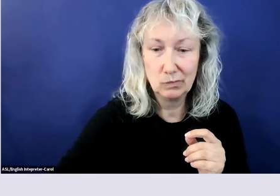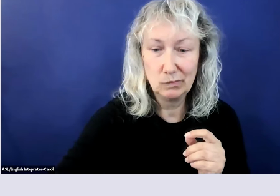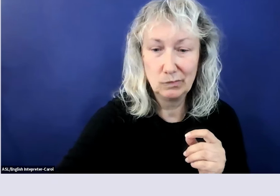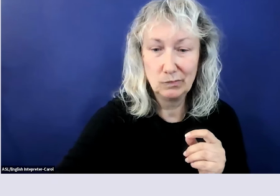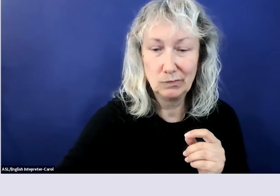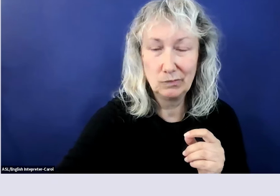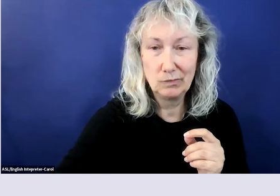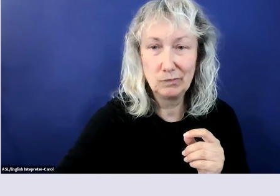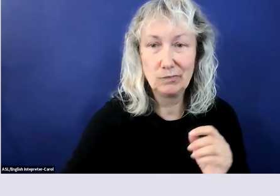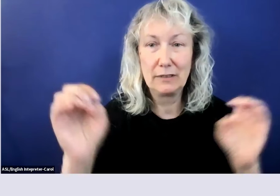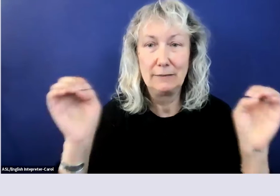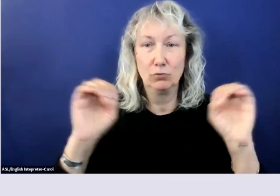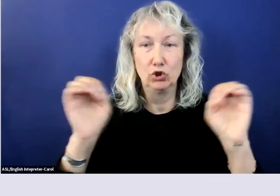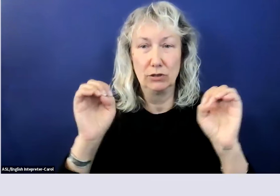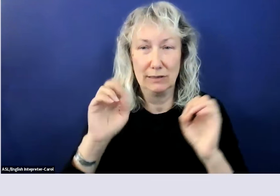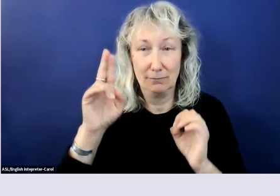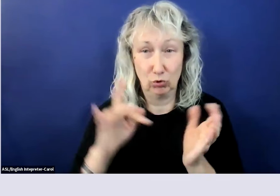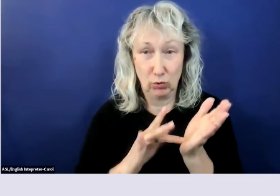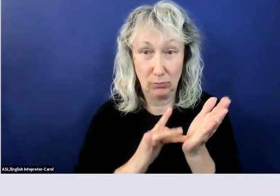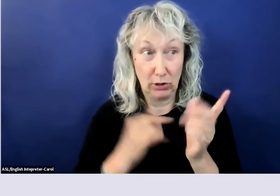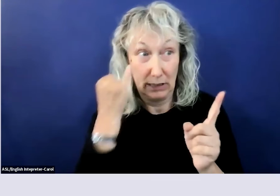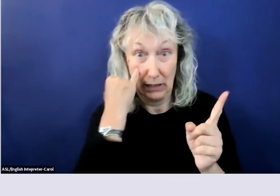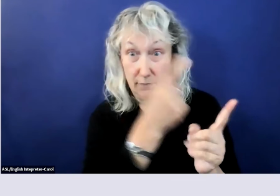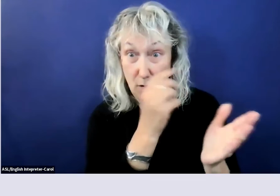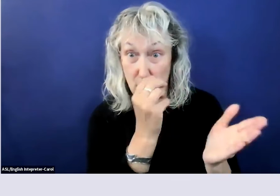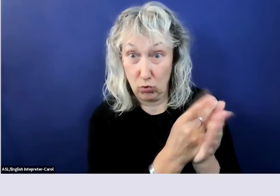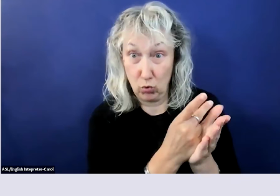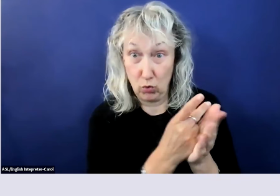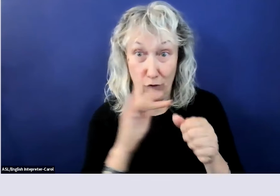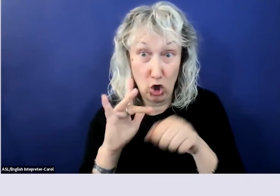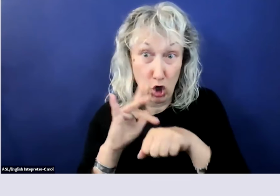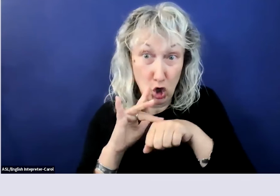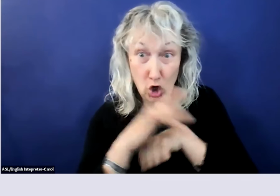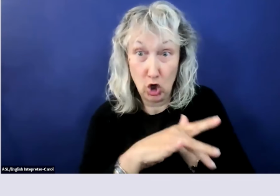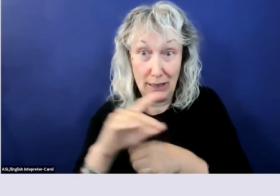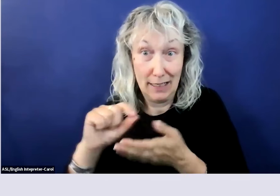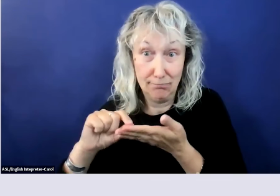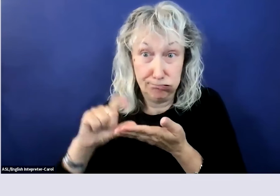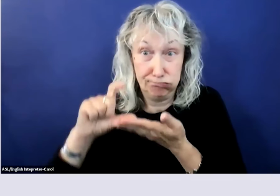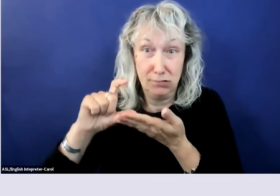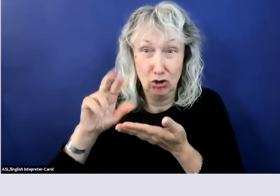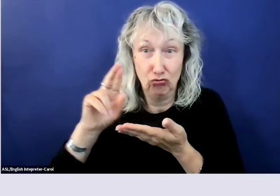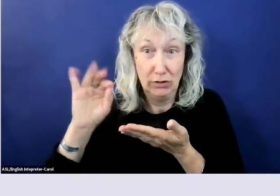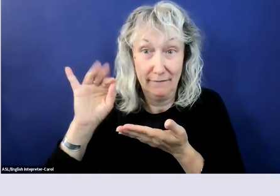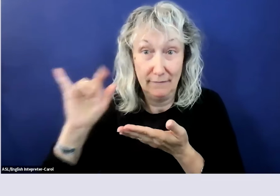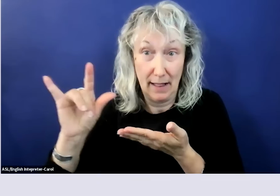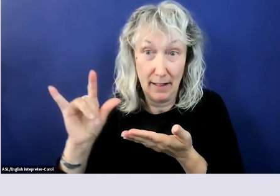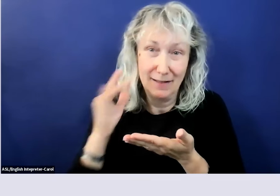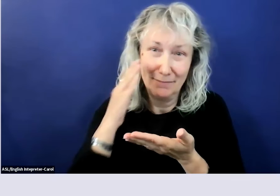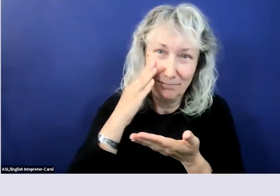specifically that an early refill is approved for whatever the situation is particularly for controlled